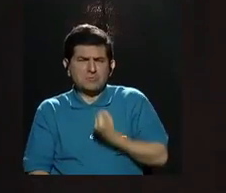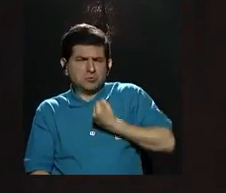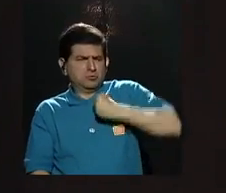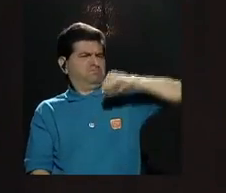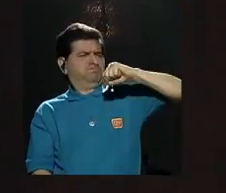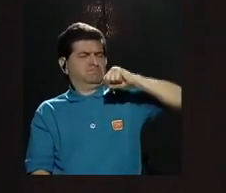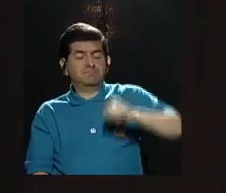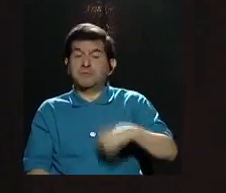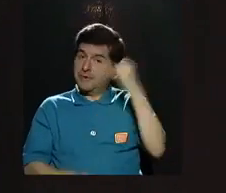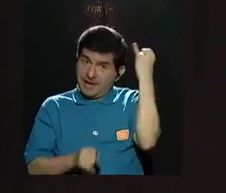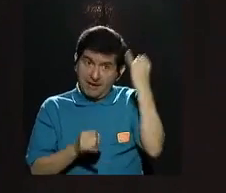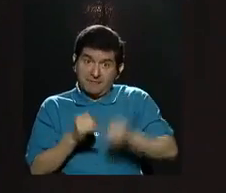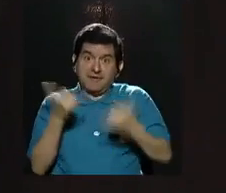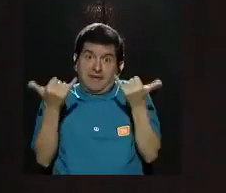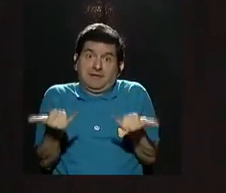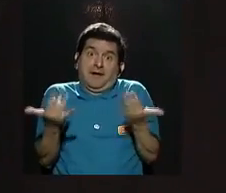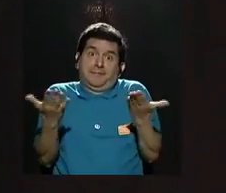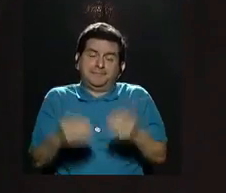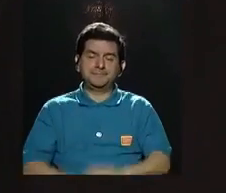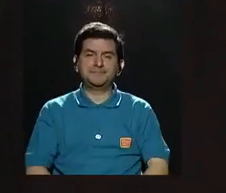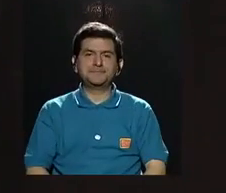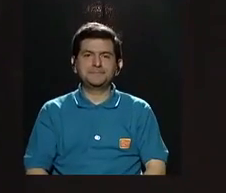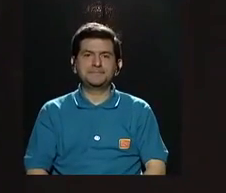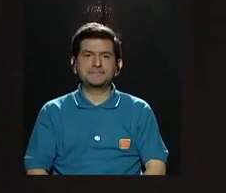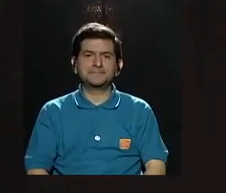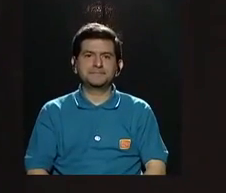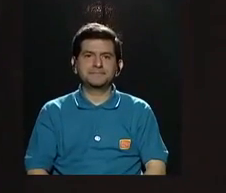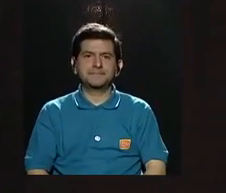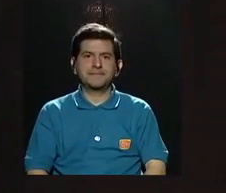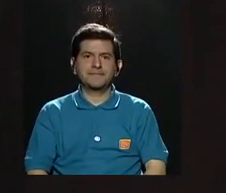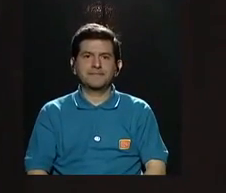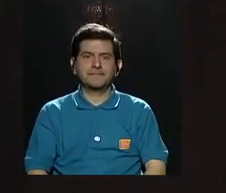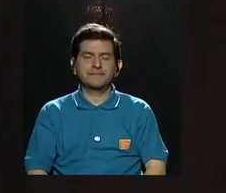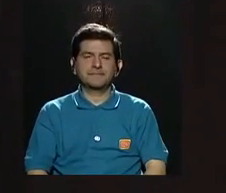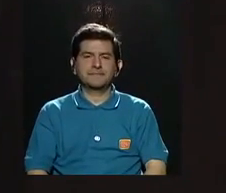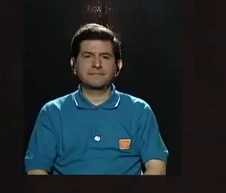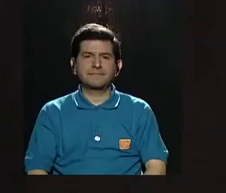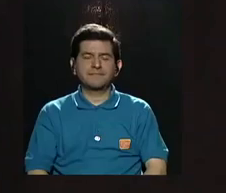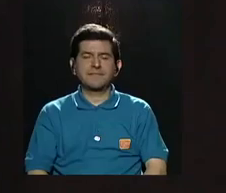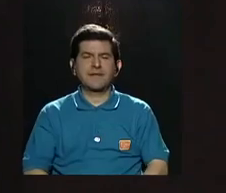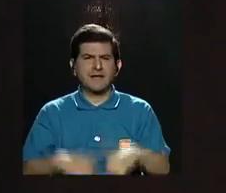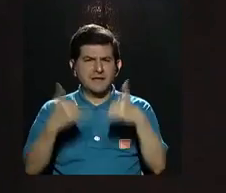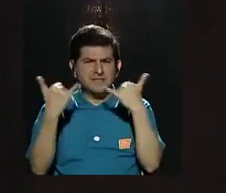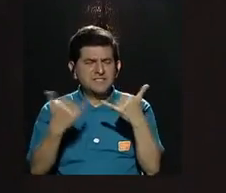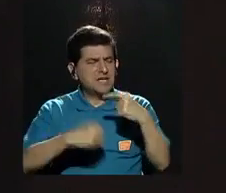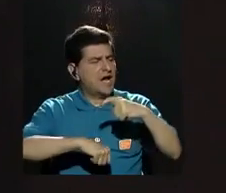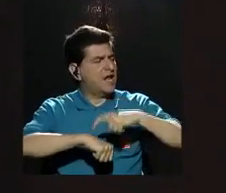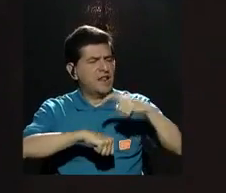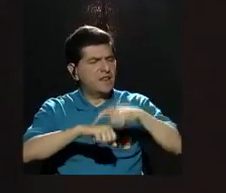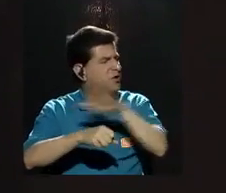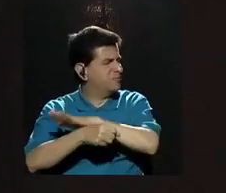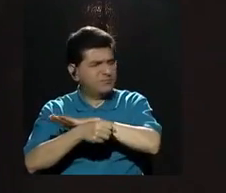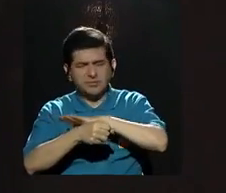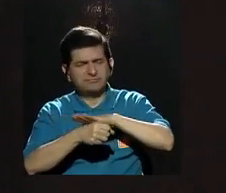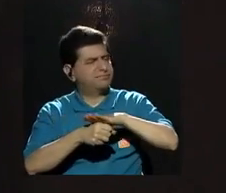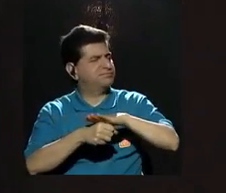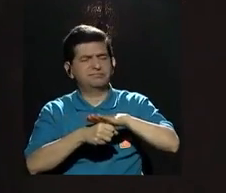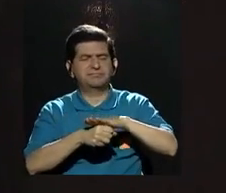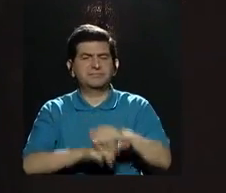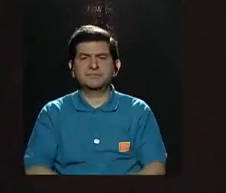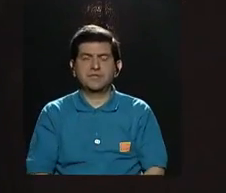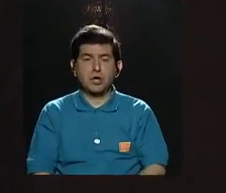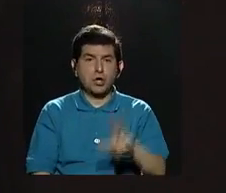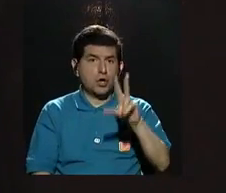Finally, it has taken long enough. It was not